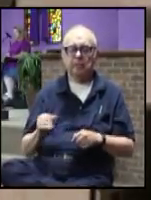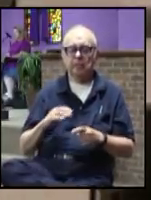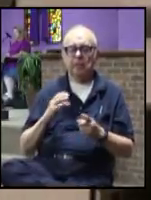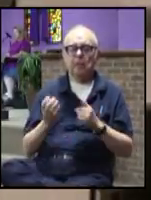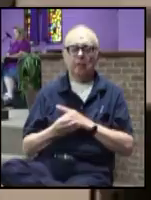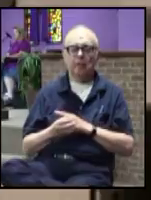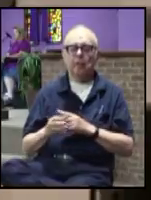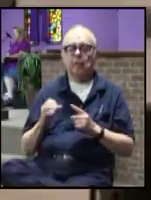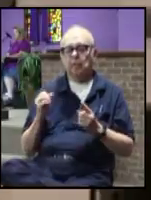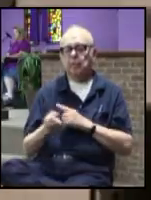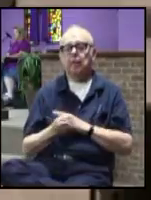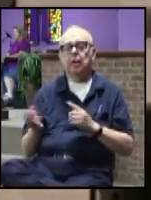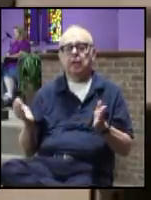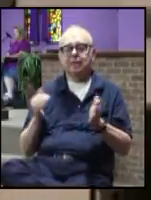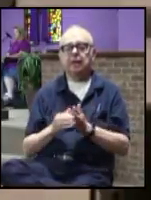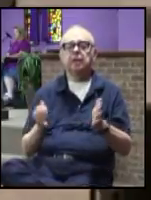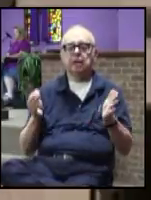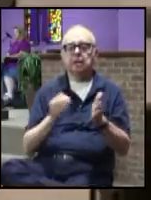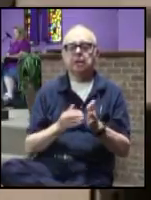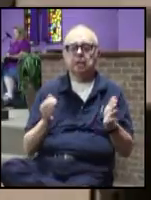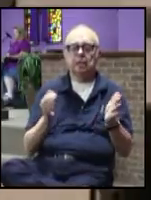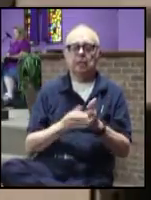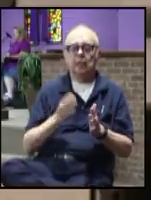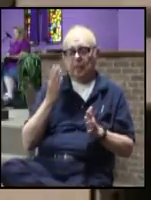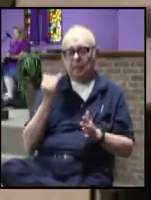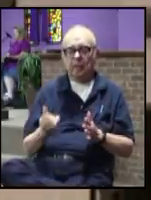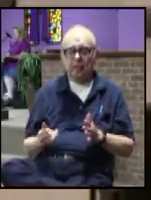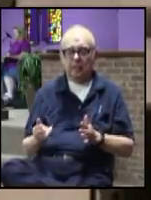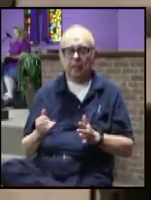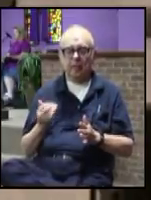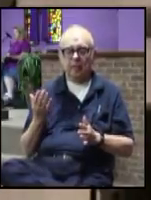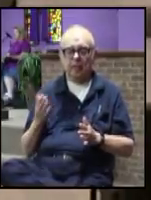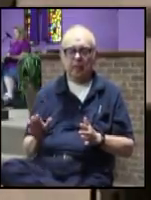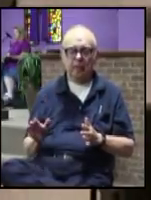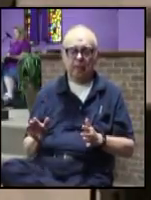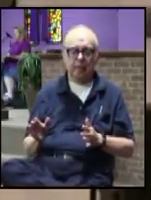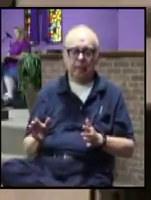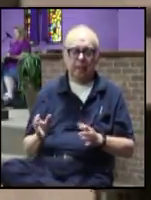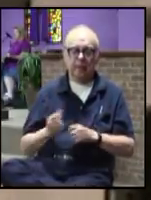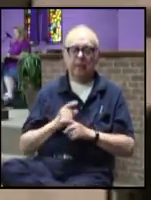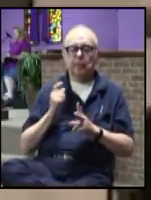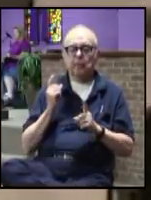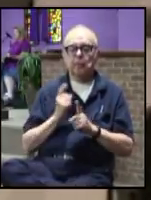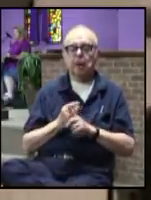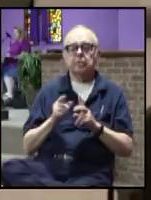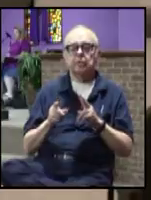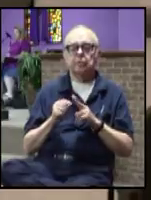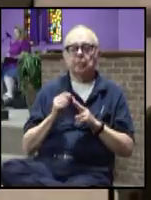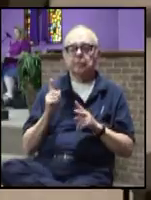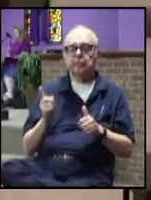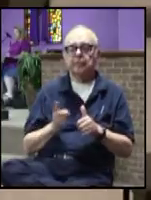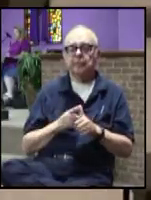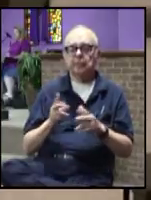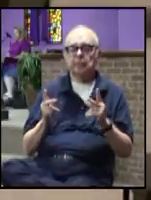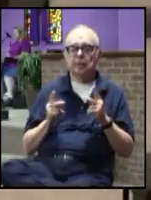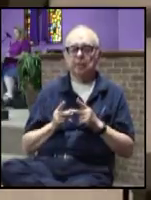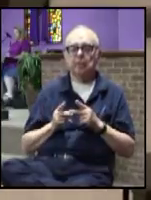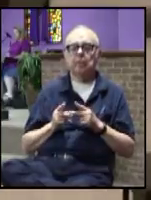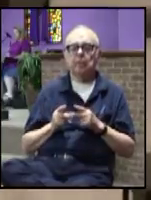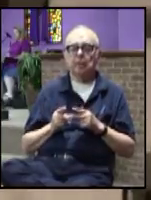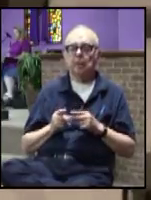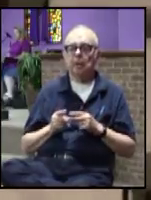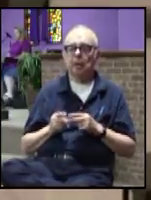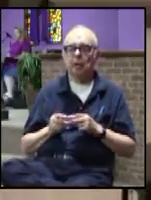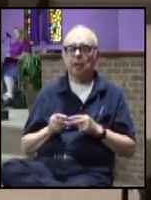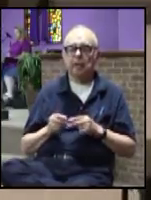same situation over and over and over again? Why? Because I never made the right choice in the first place. And